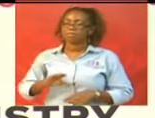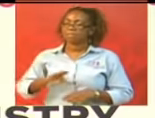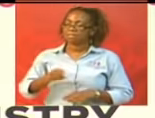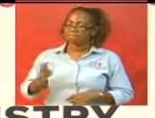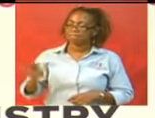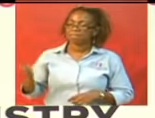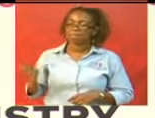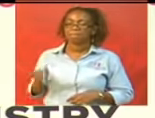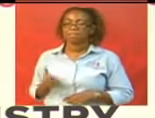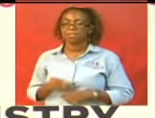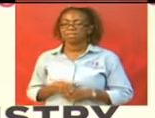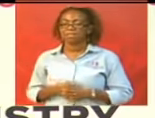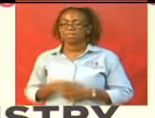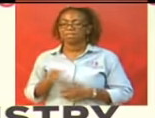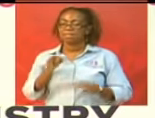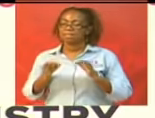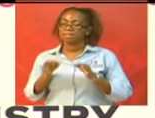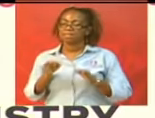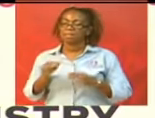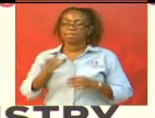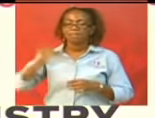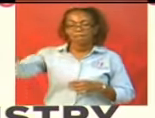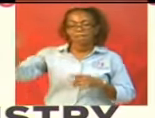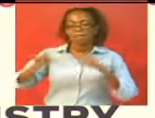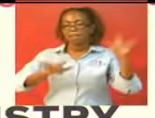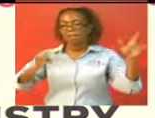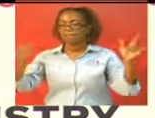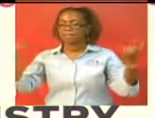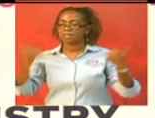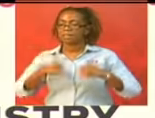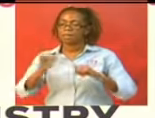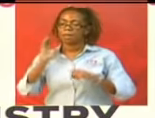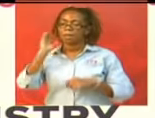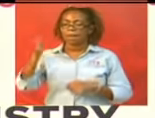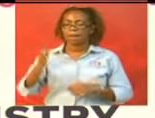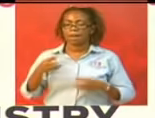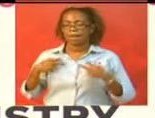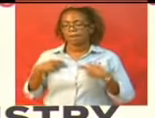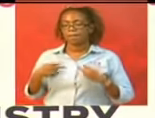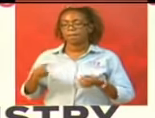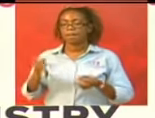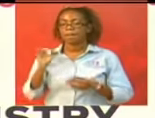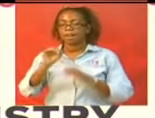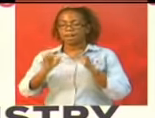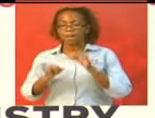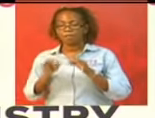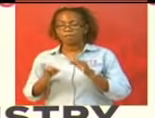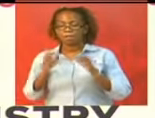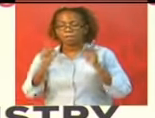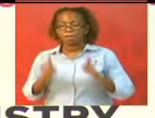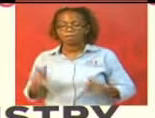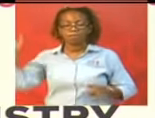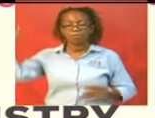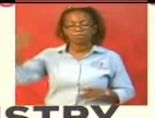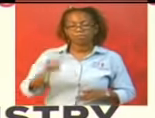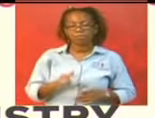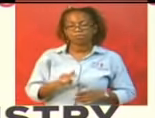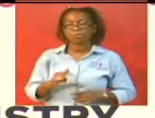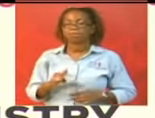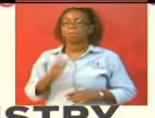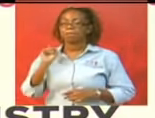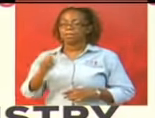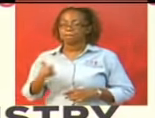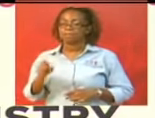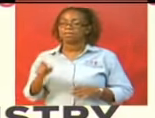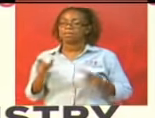place still, even though you have an open border, as it is in other parts of the world, where different persons, based on their condition, where they come